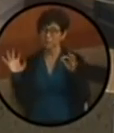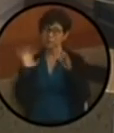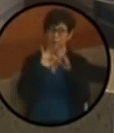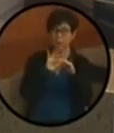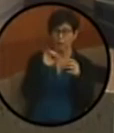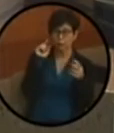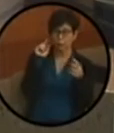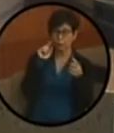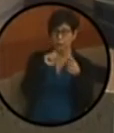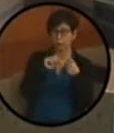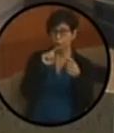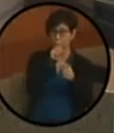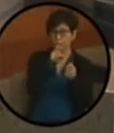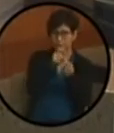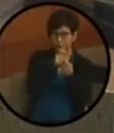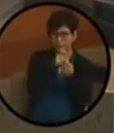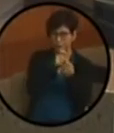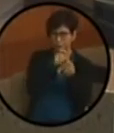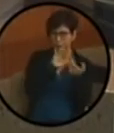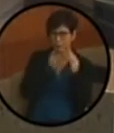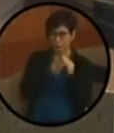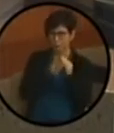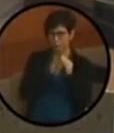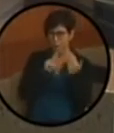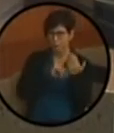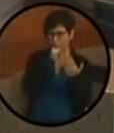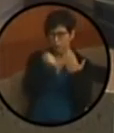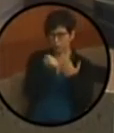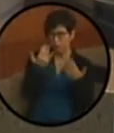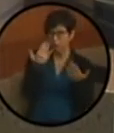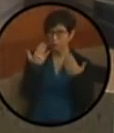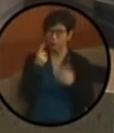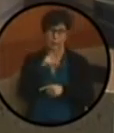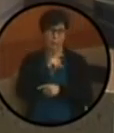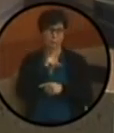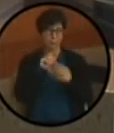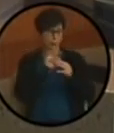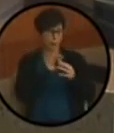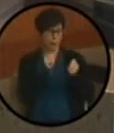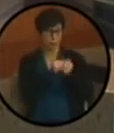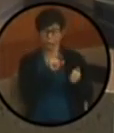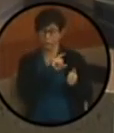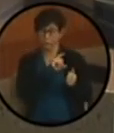community projects, police related, that the community can